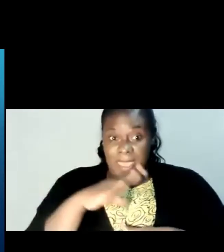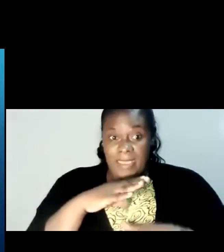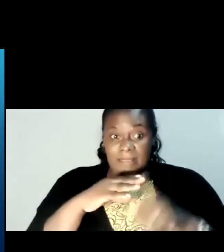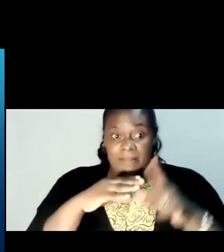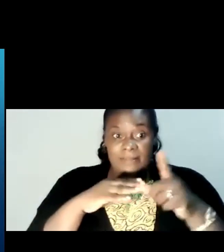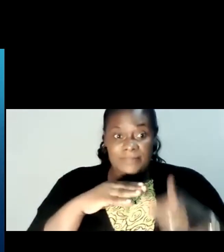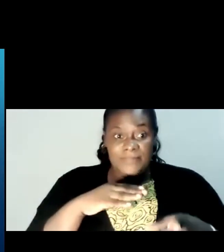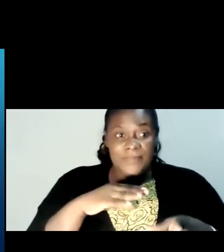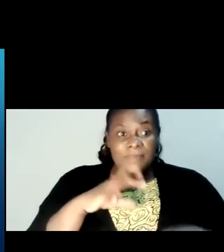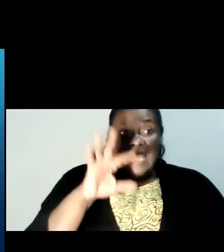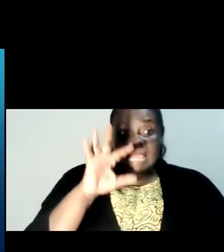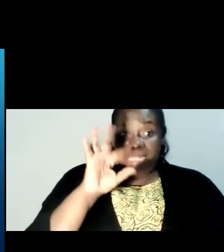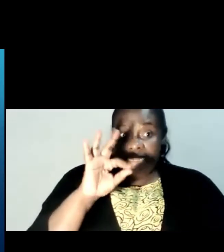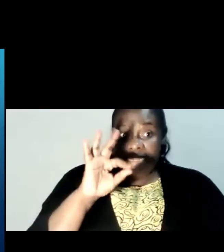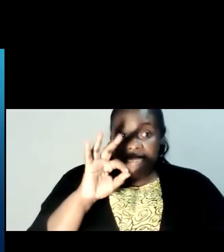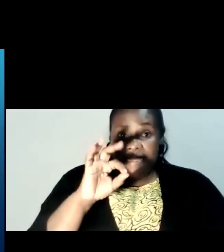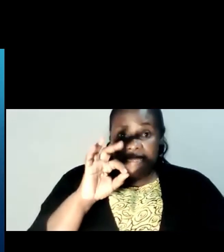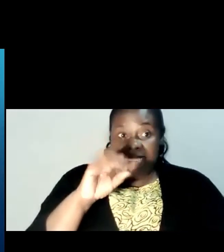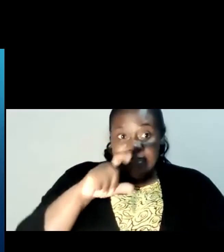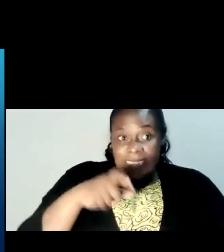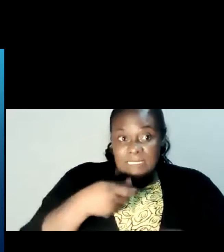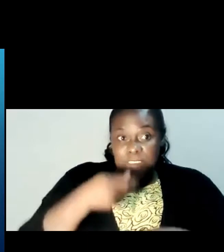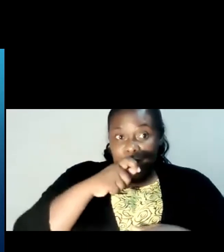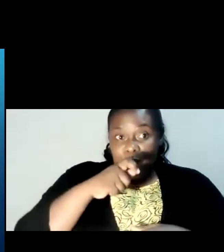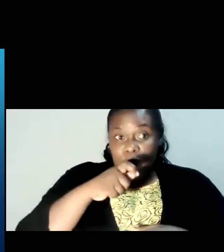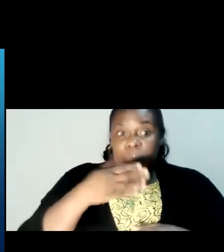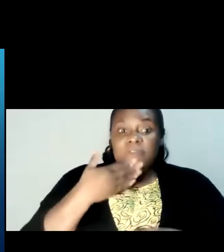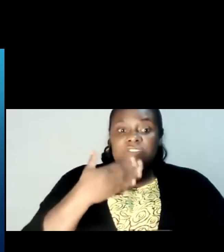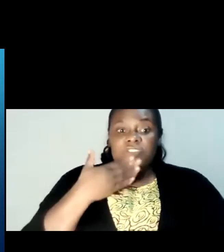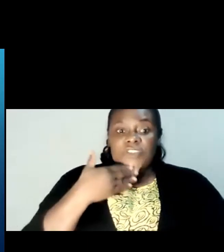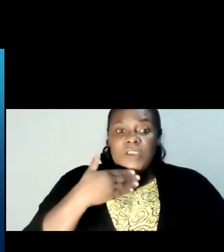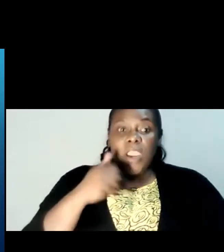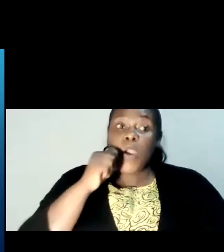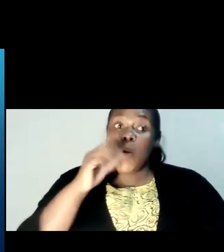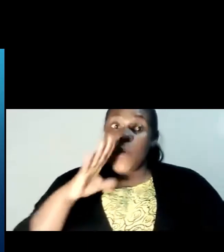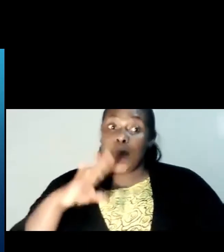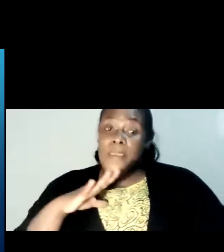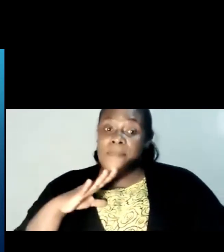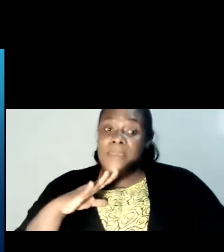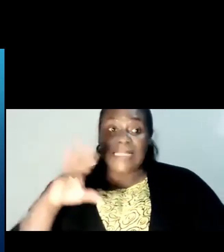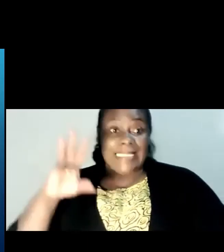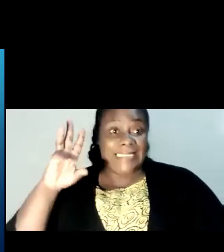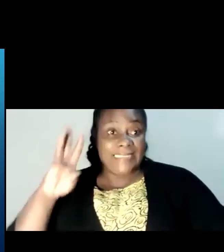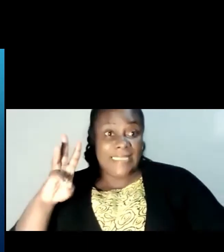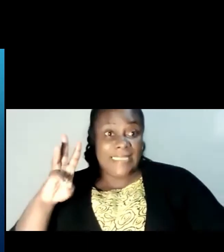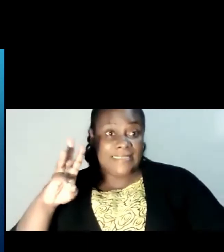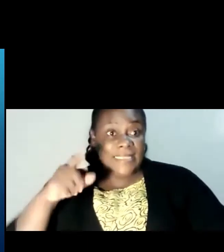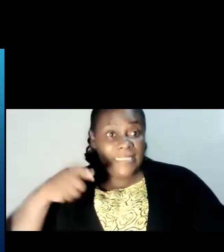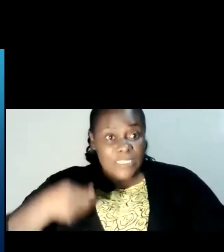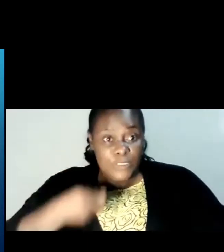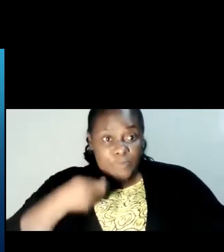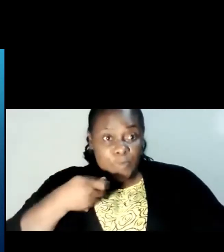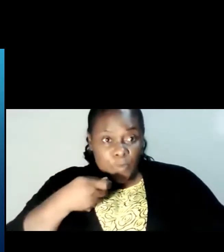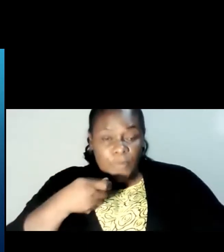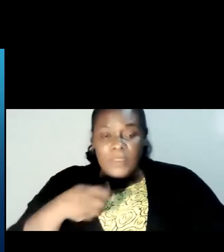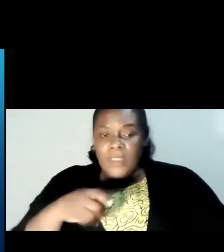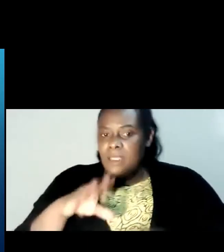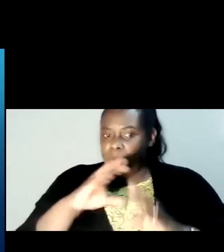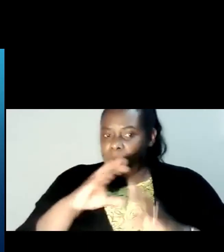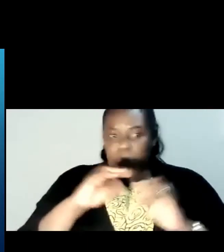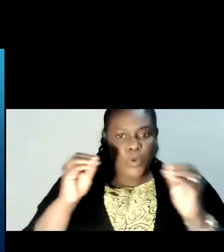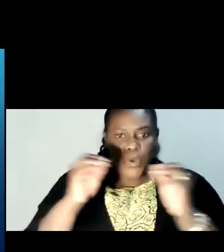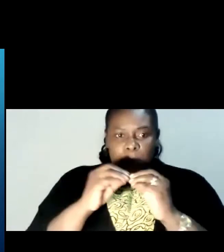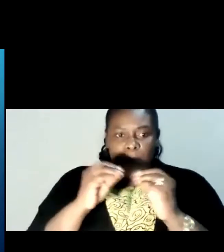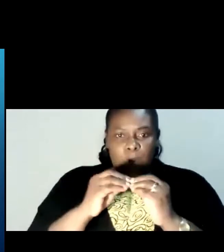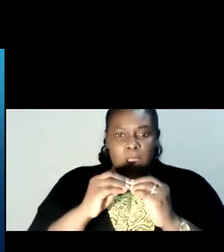sugar and no more than that. Women, 6 teaspoons and no more than that. But a single can of Coke can